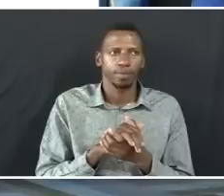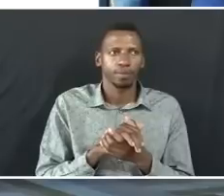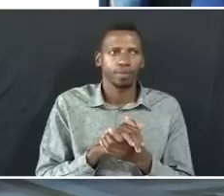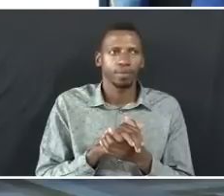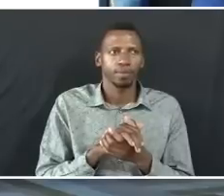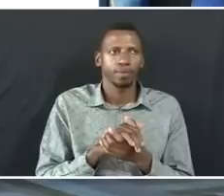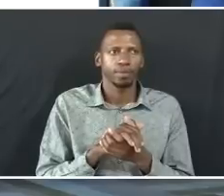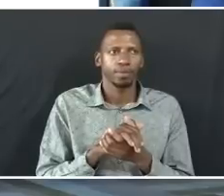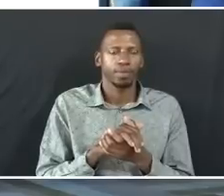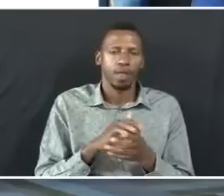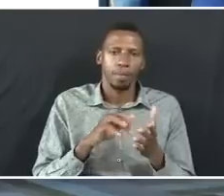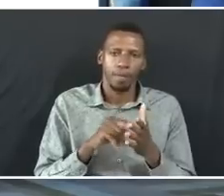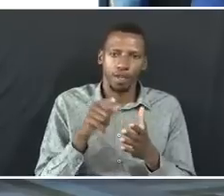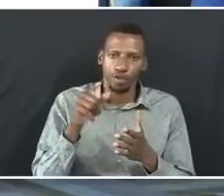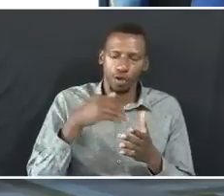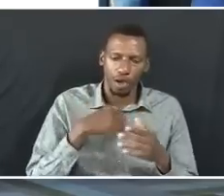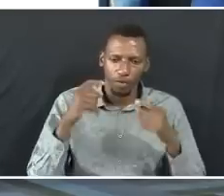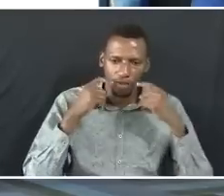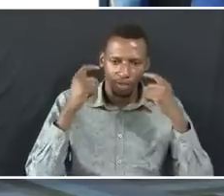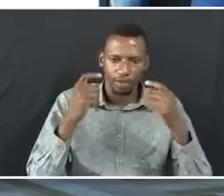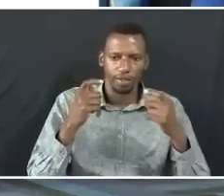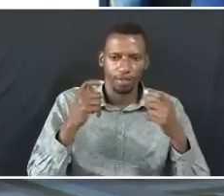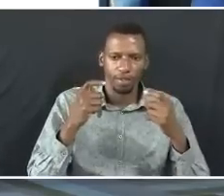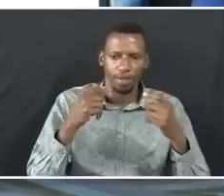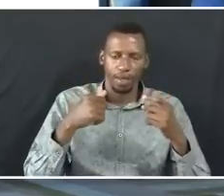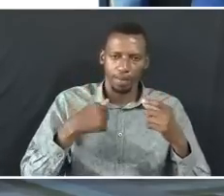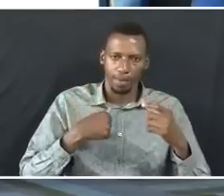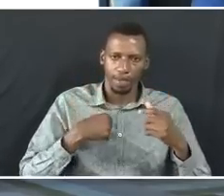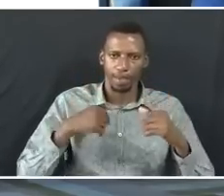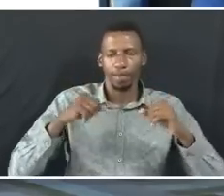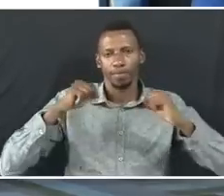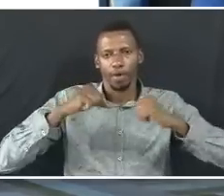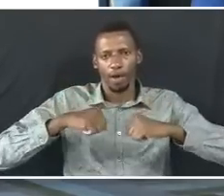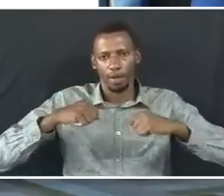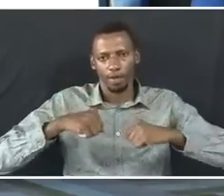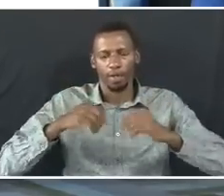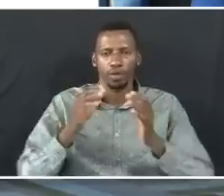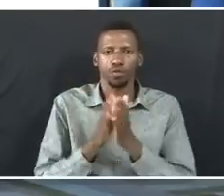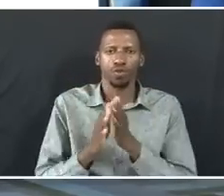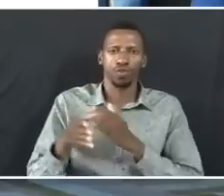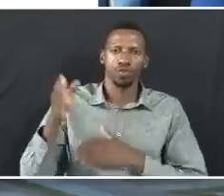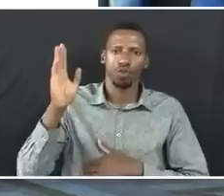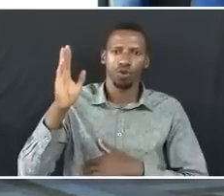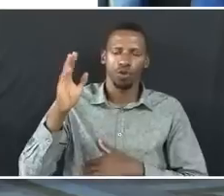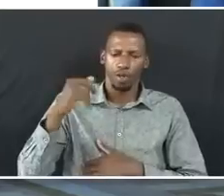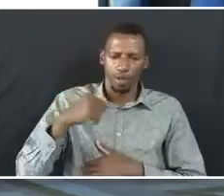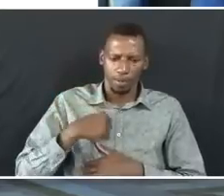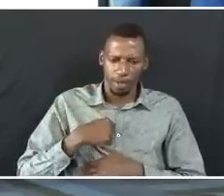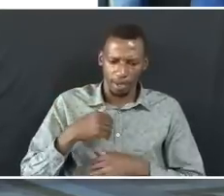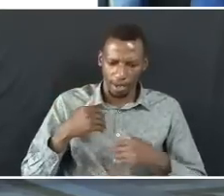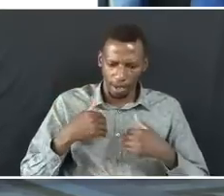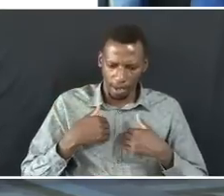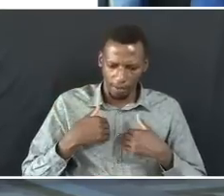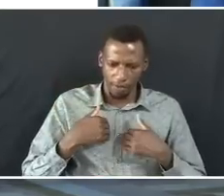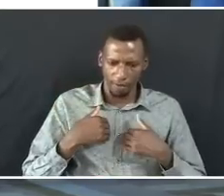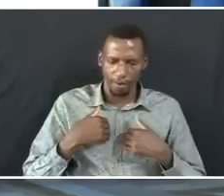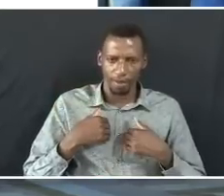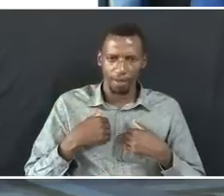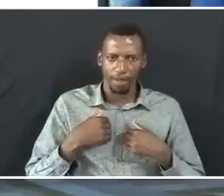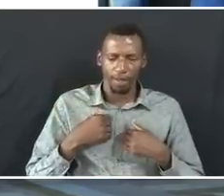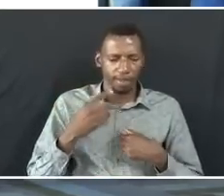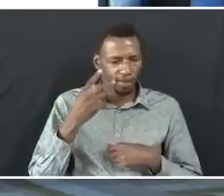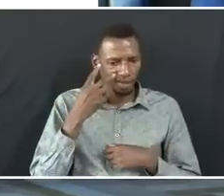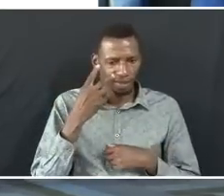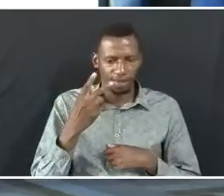same. One. I am agreeing with God. I am saying the same thing with God, that indeed